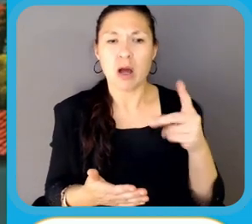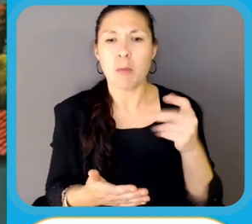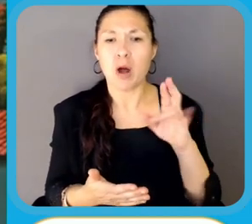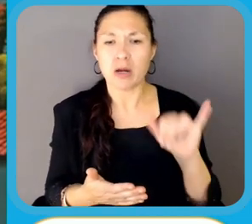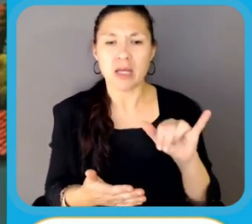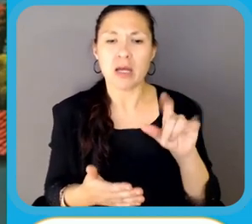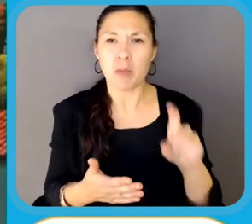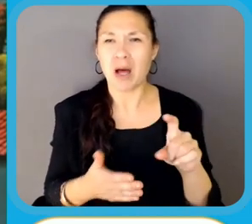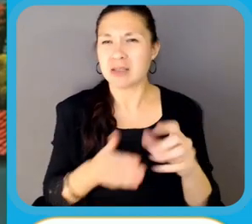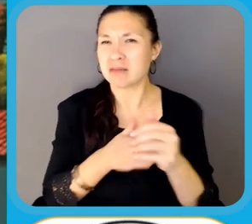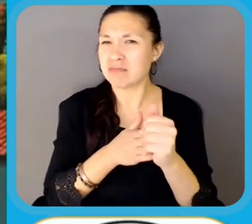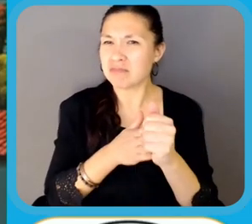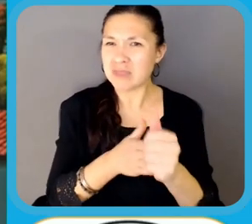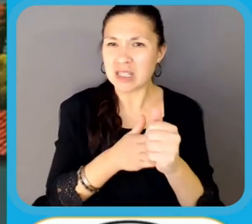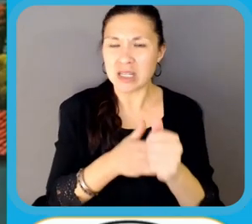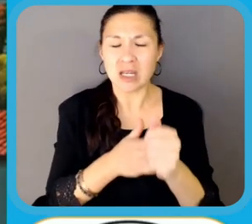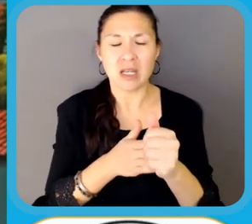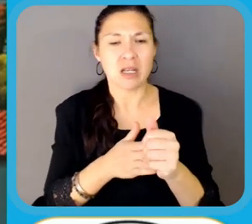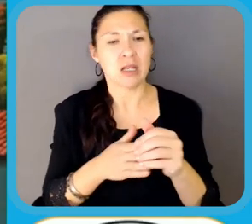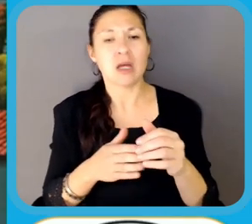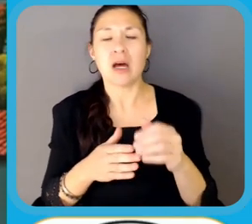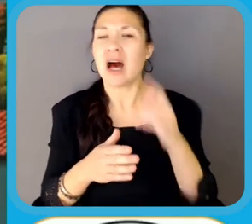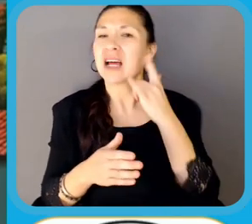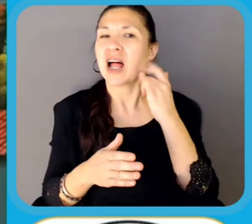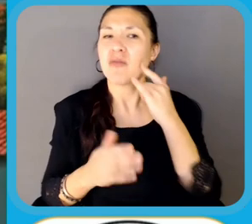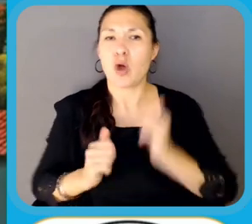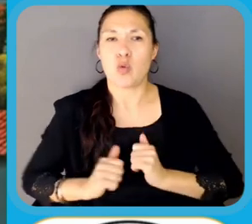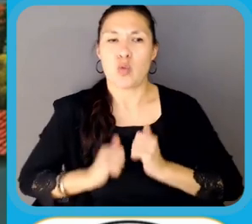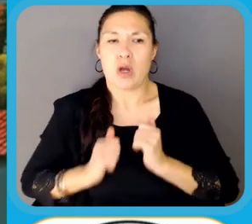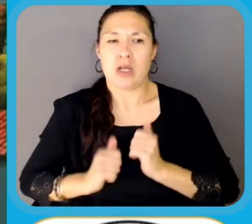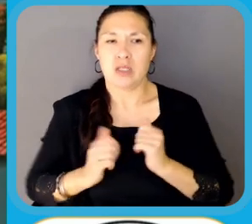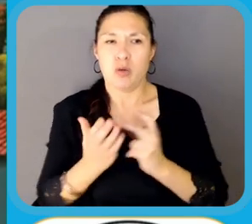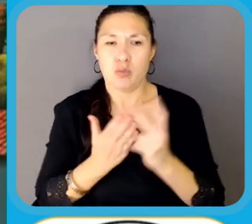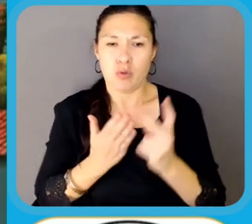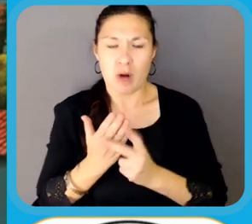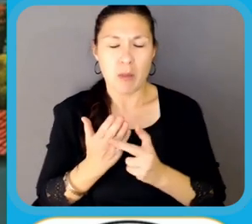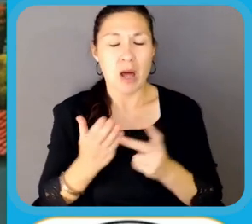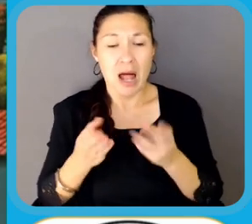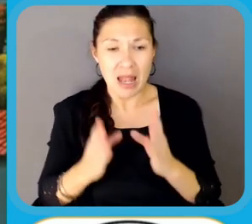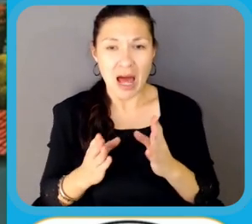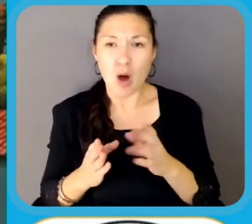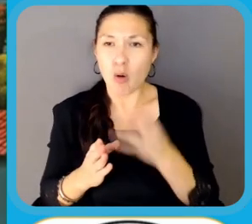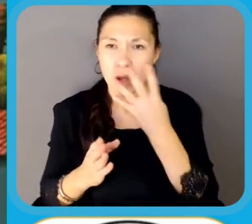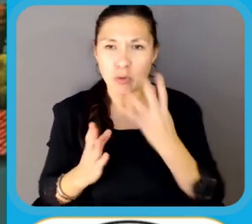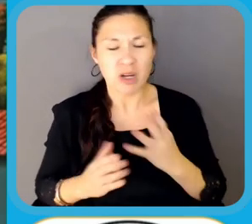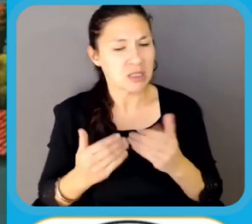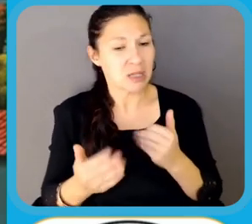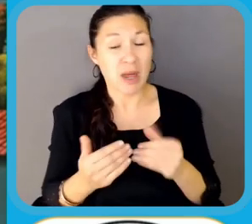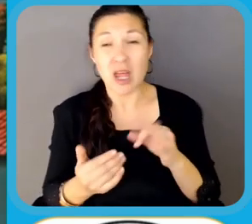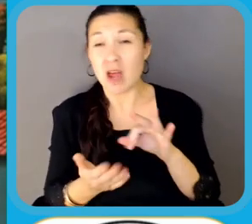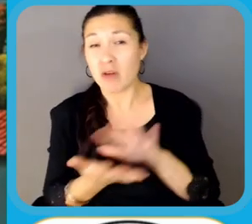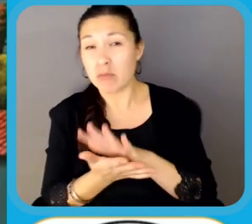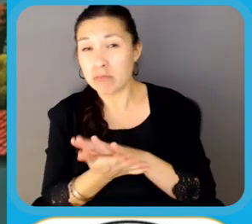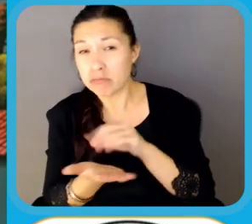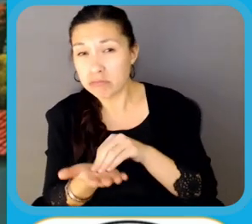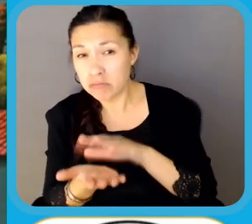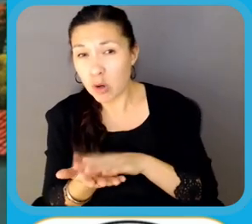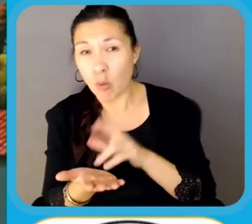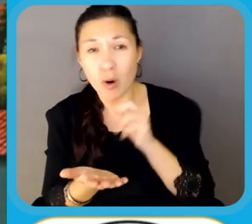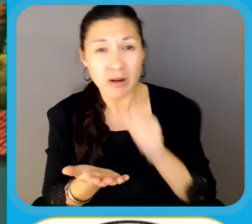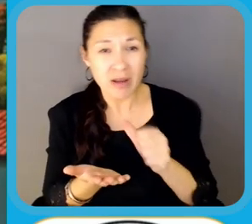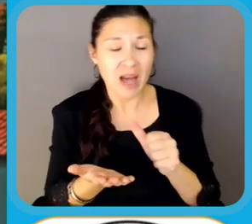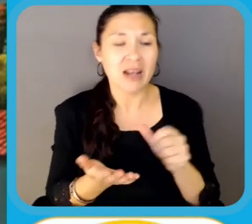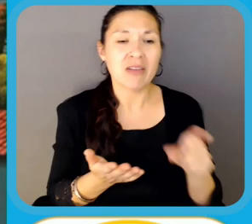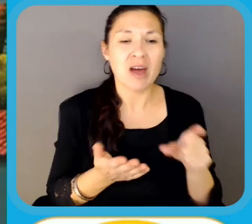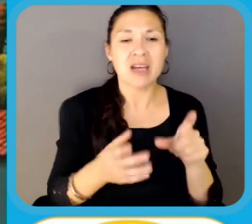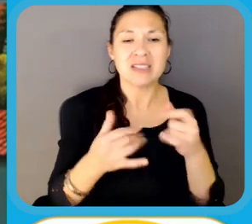kind California residency program that provides all immigrants, irrespective of their status, access to services and to the